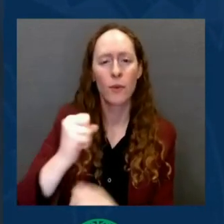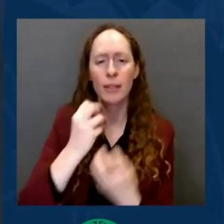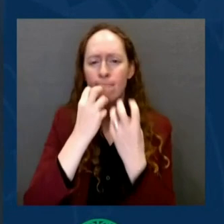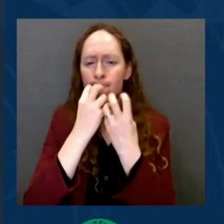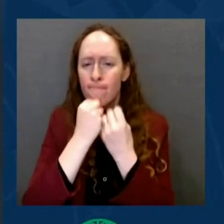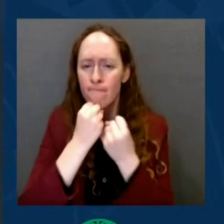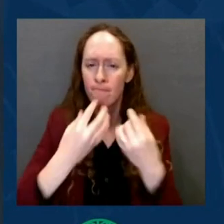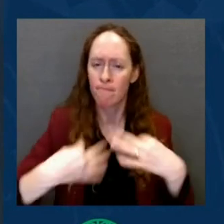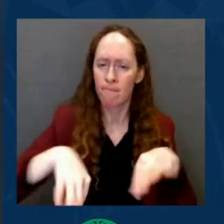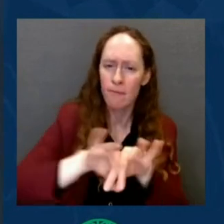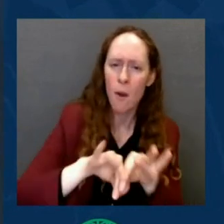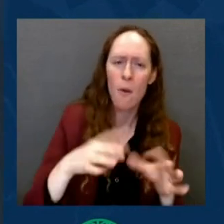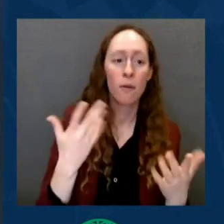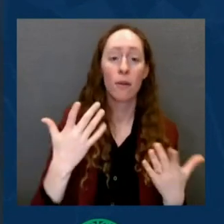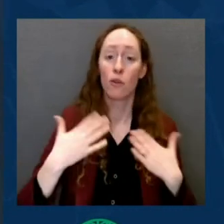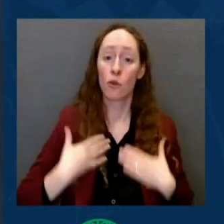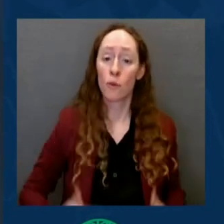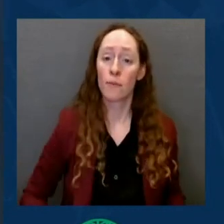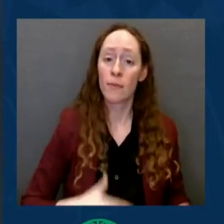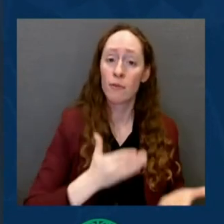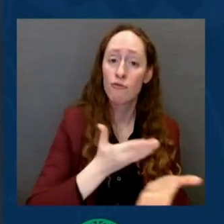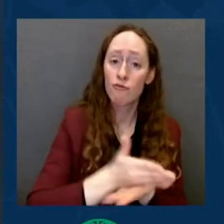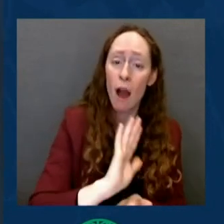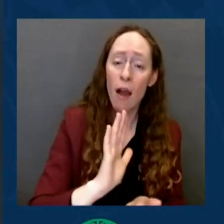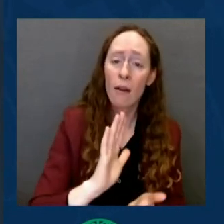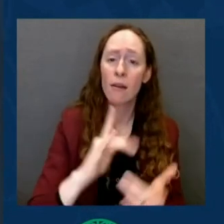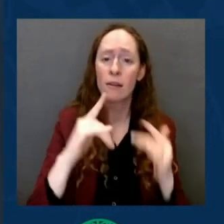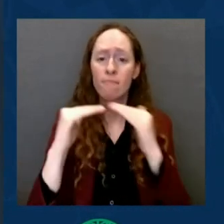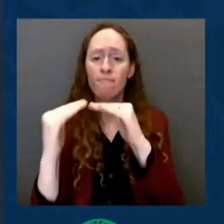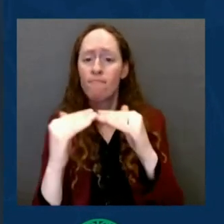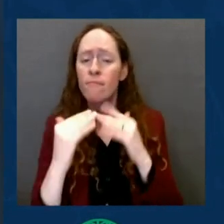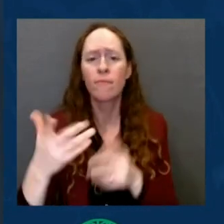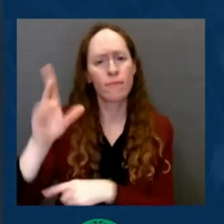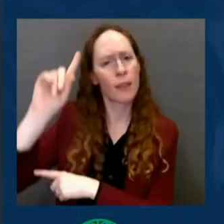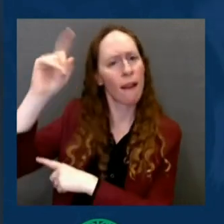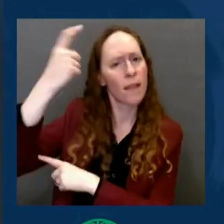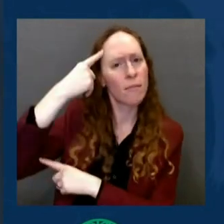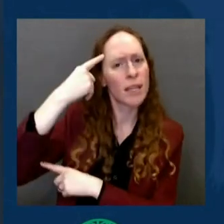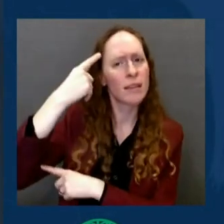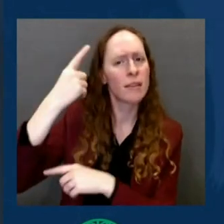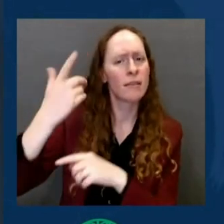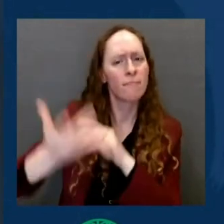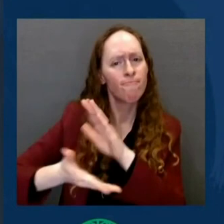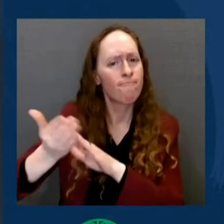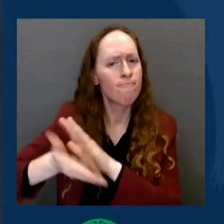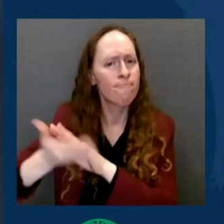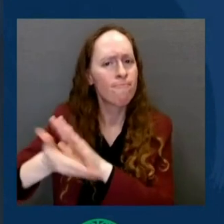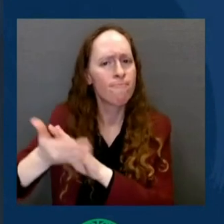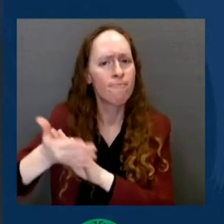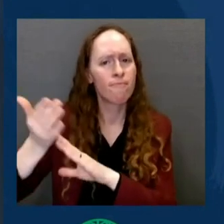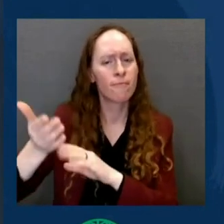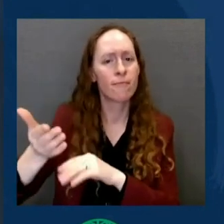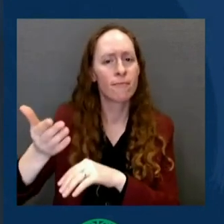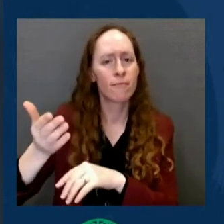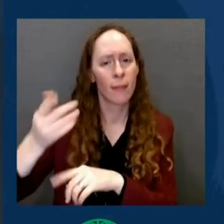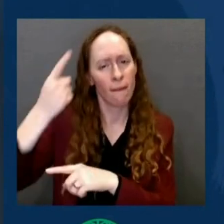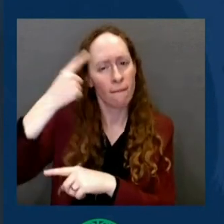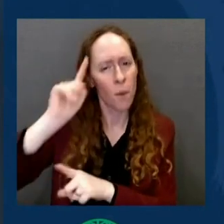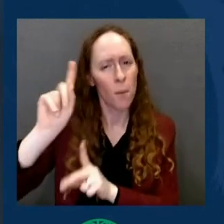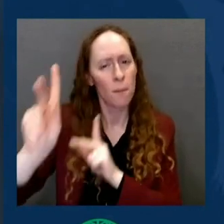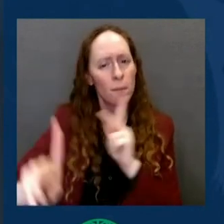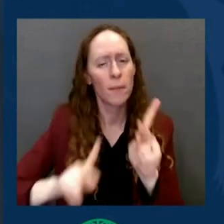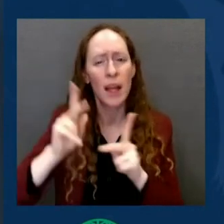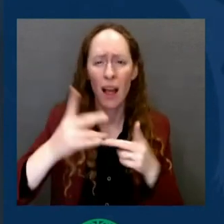are part of our DNA. That doesn't mean we always get everything right. We surely don't. And the work of